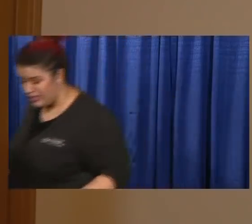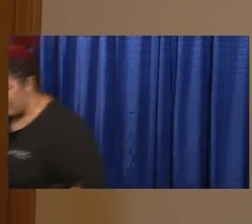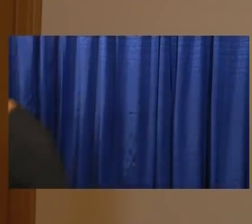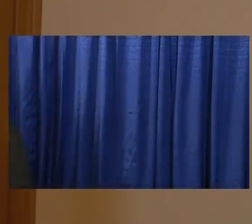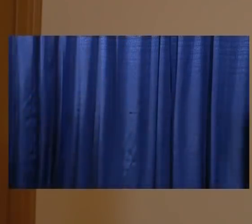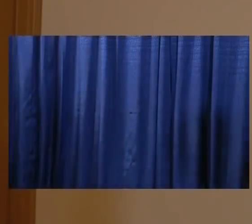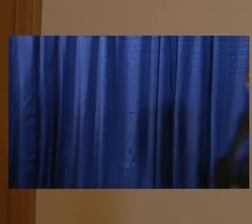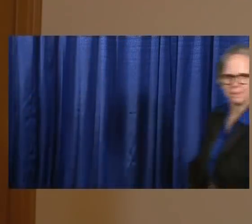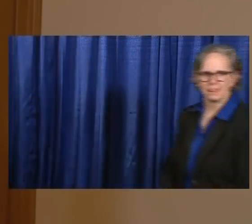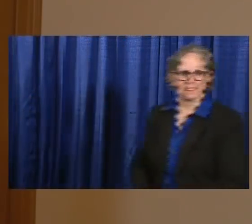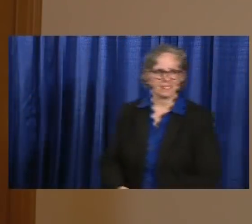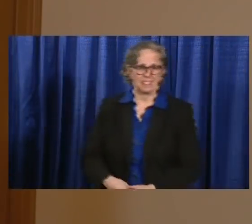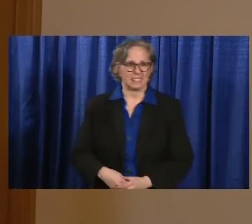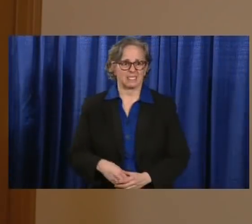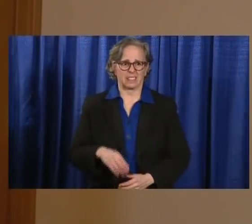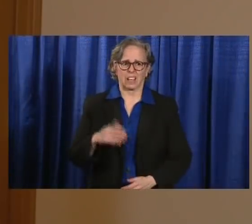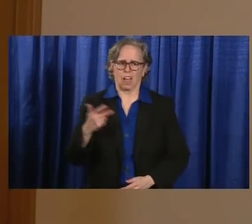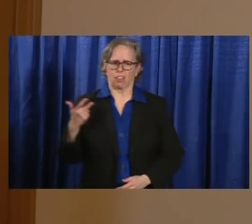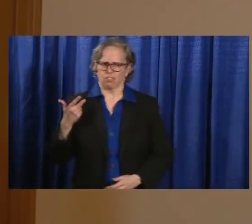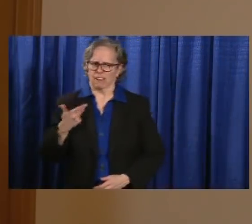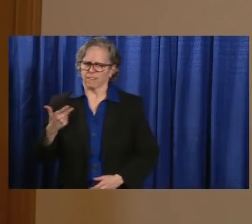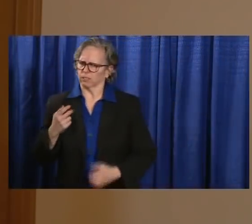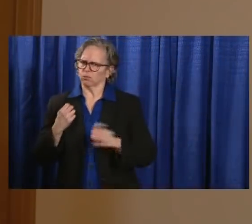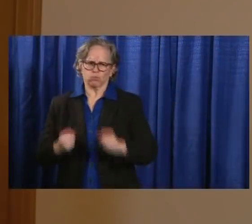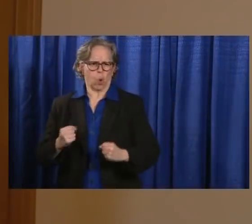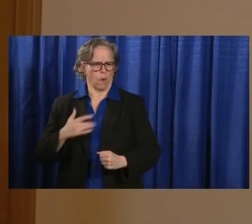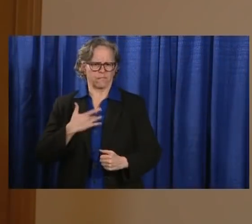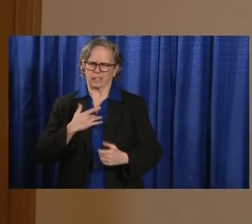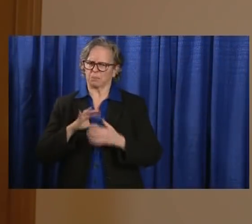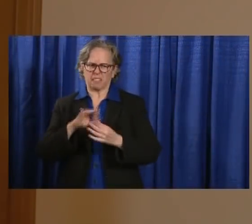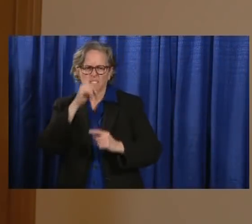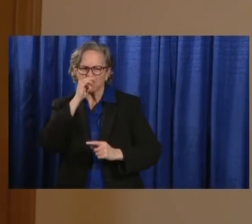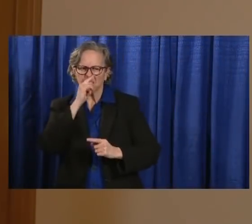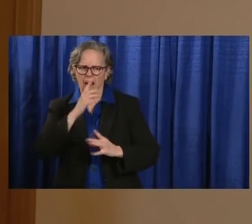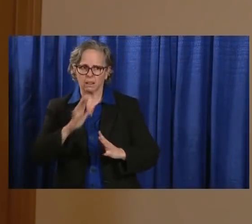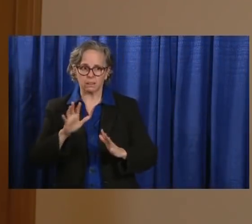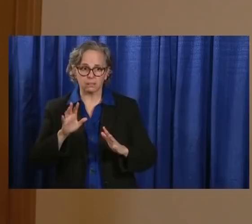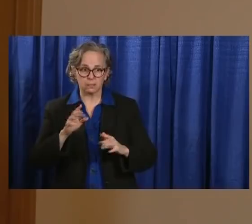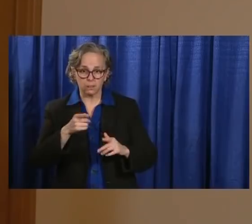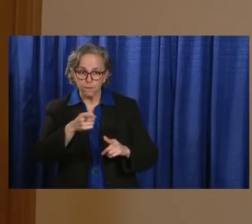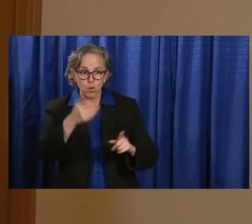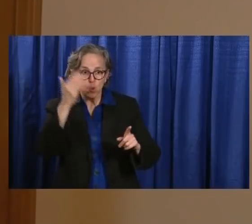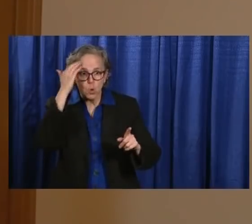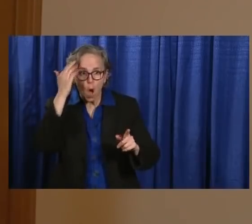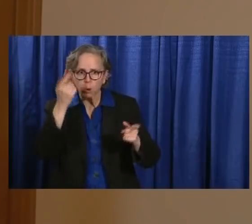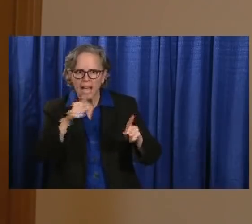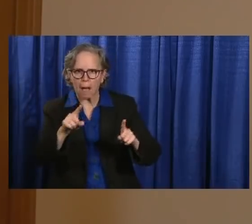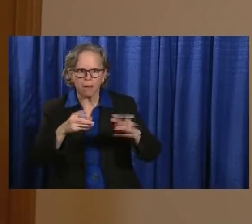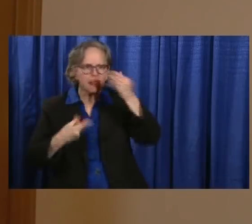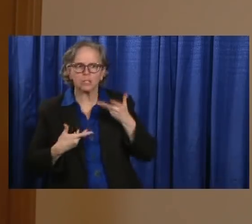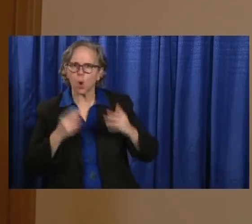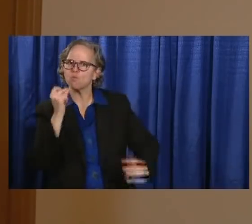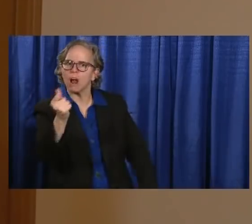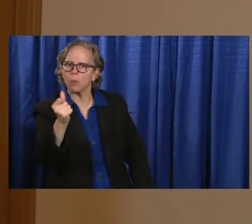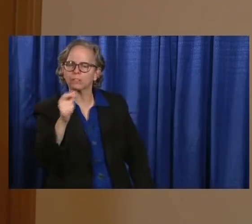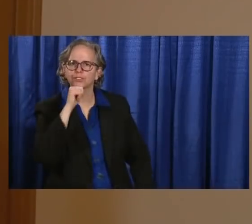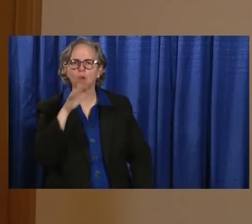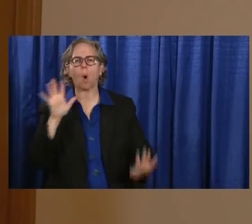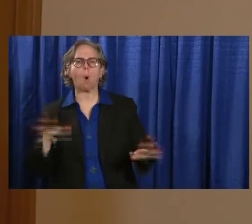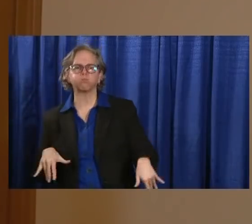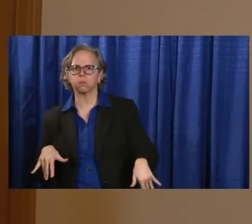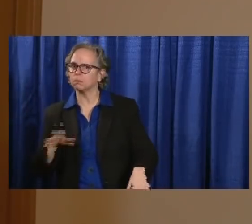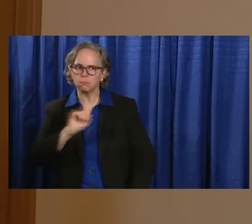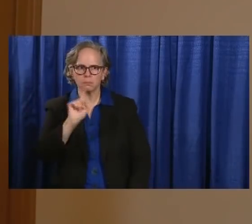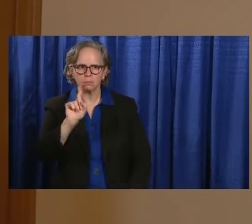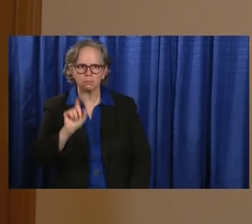this. And first of all, if anyone hears of something like this, please let us know right away. It's a travesty of this